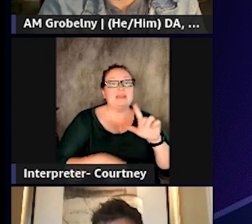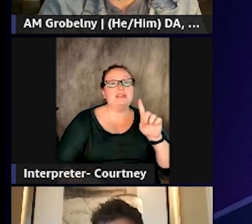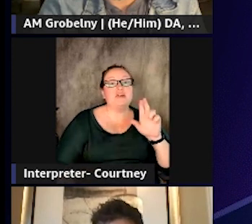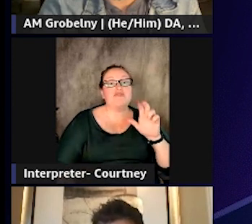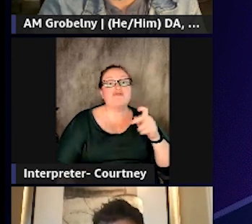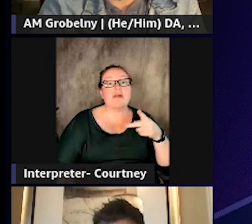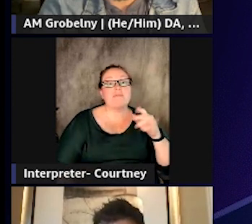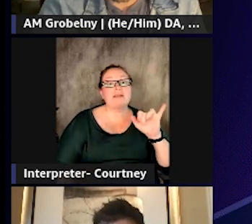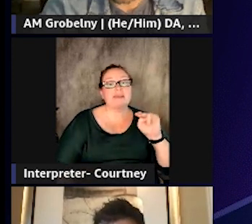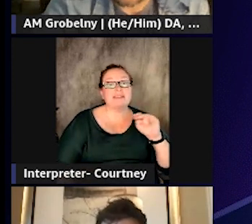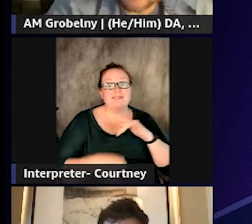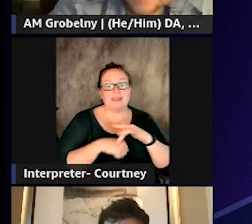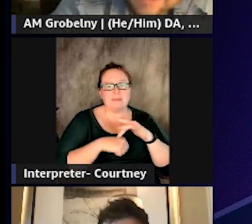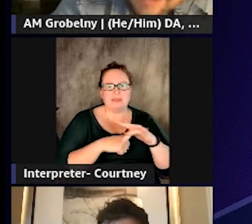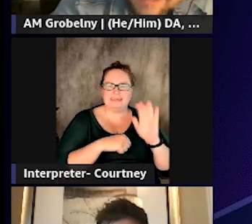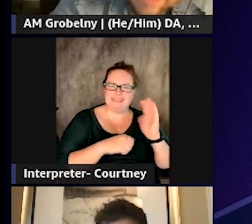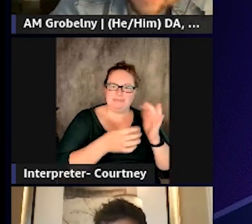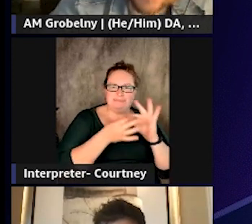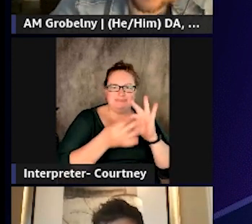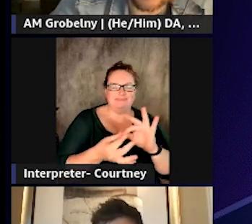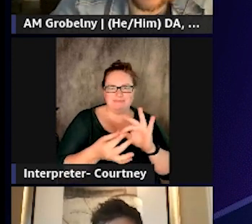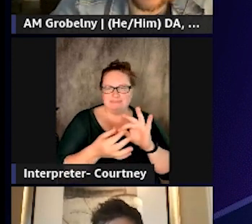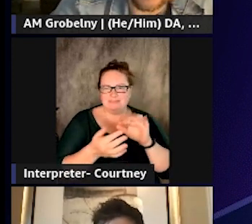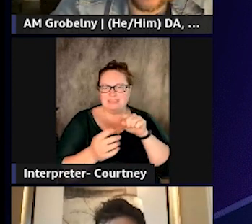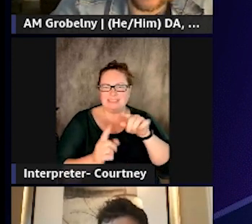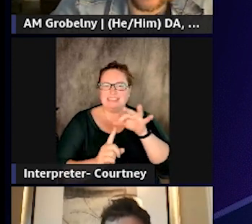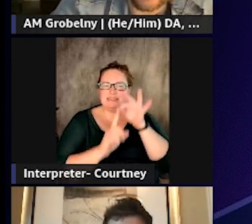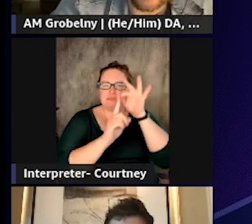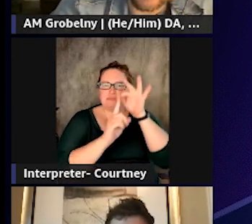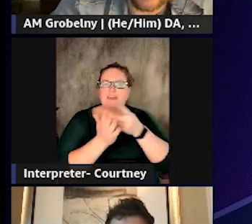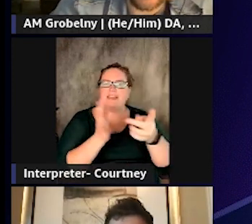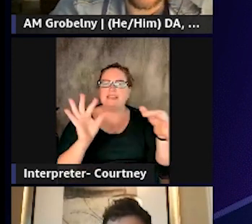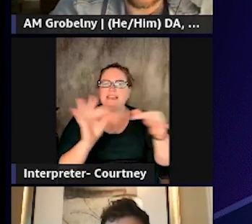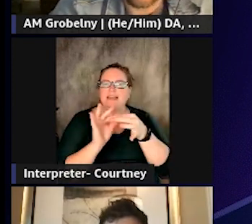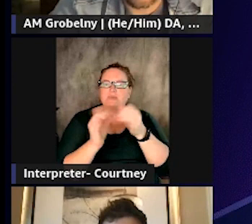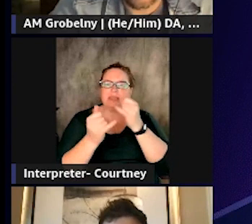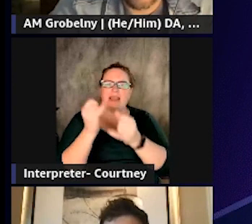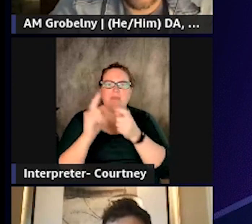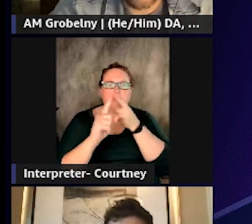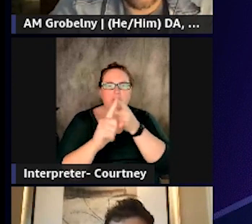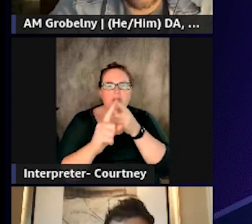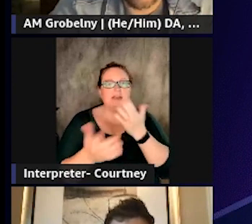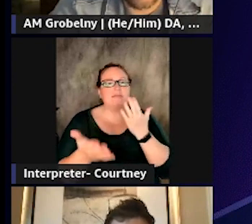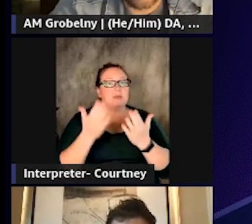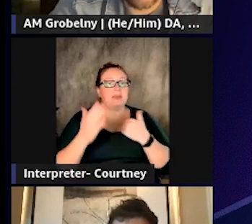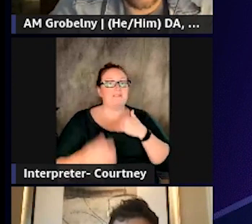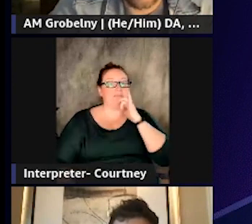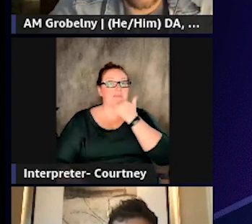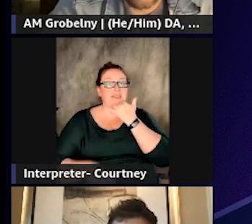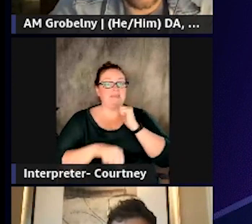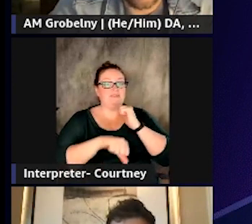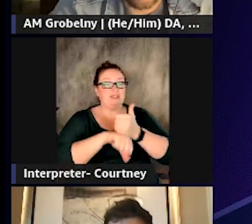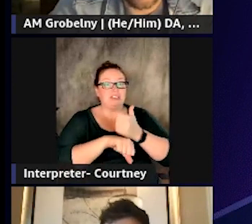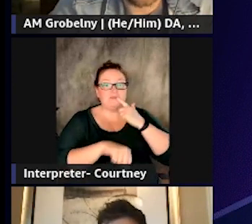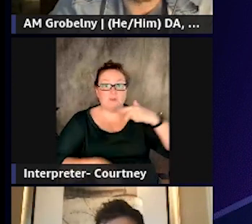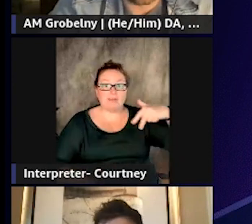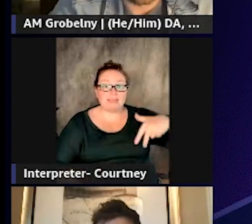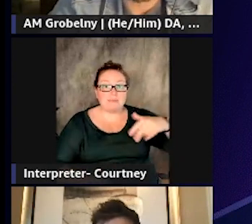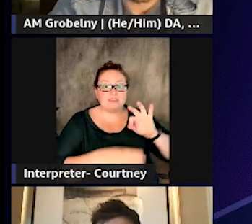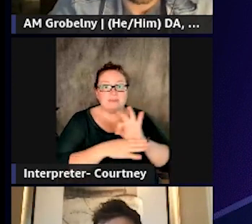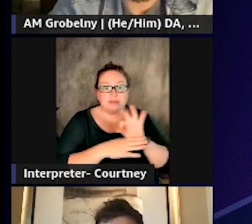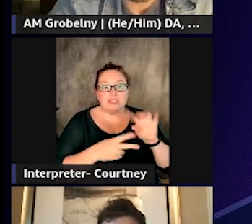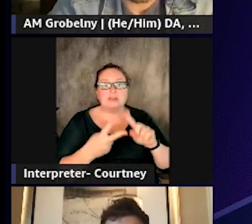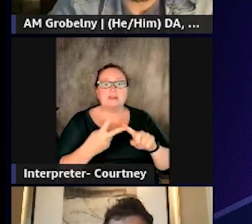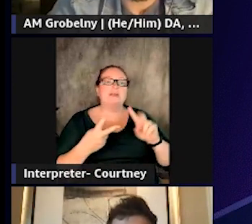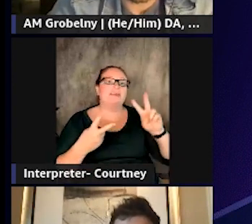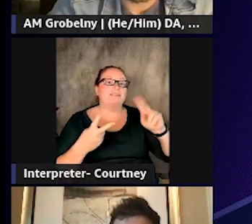with this exception around failing to connect to some endpoint. So I may have a misconfiguration of my Lambda function or the VPC it's